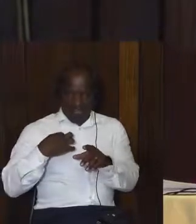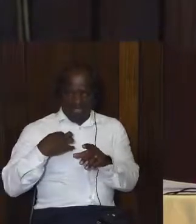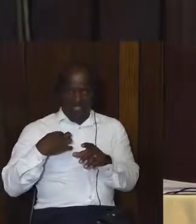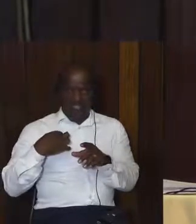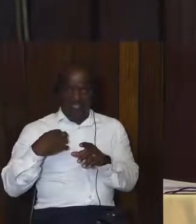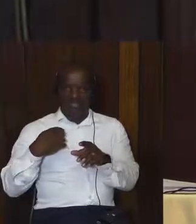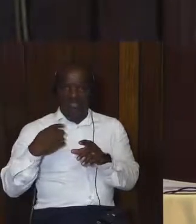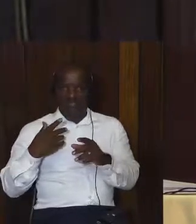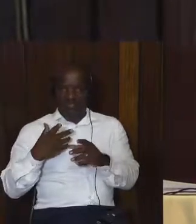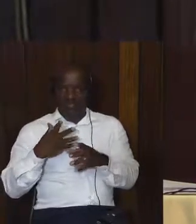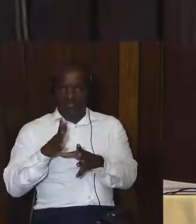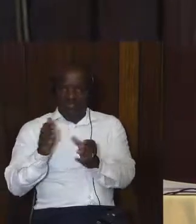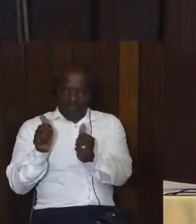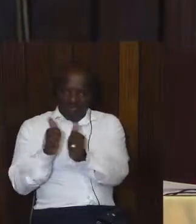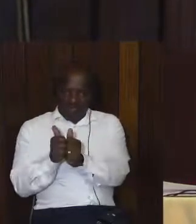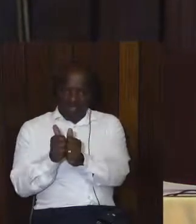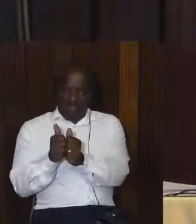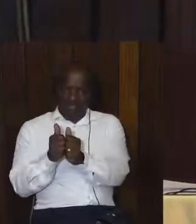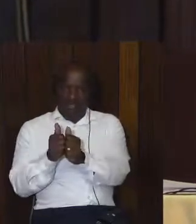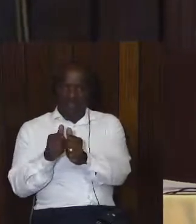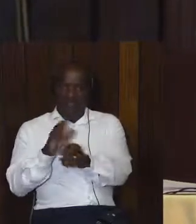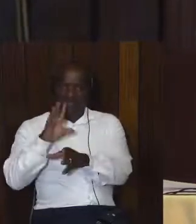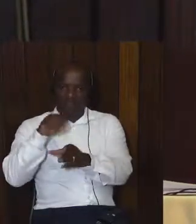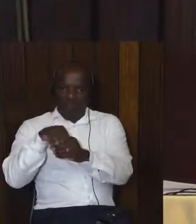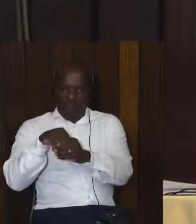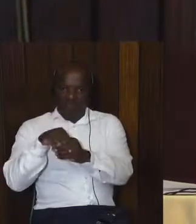consultants to be part of this DIH.